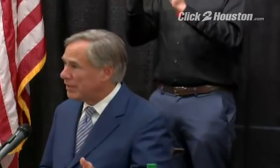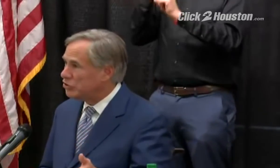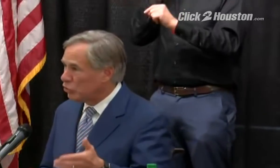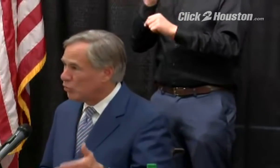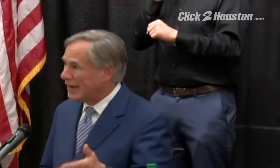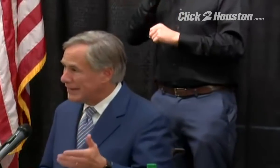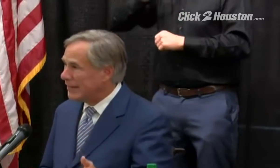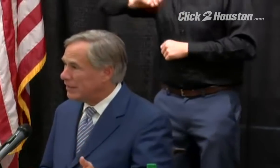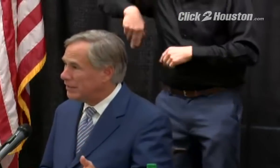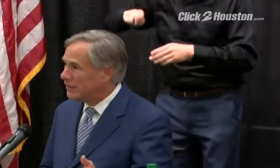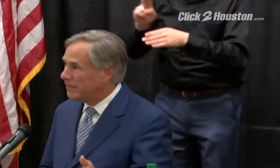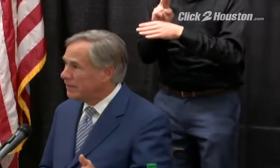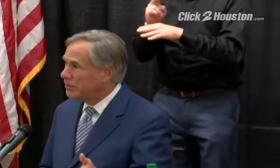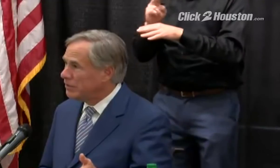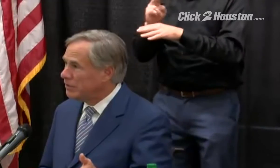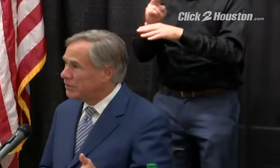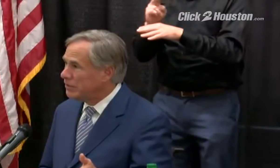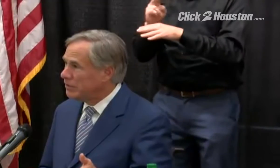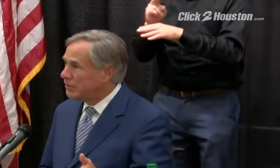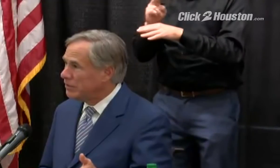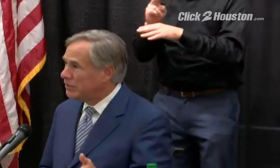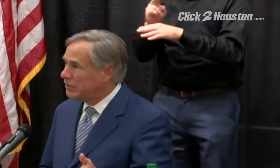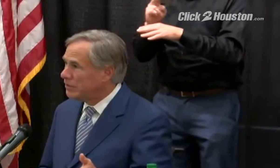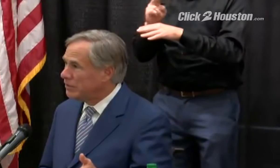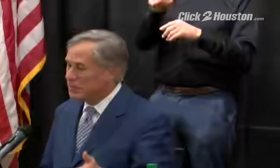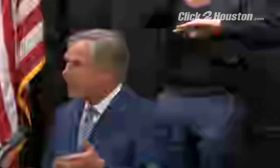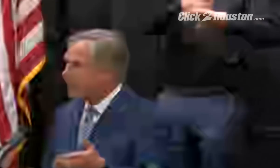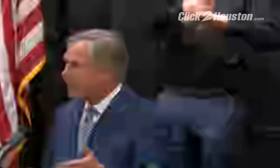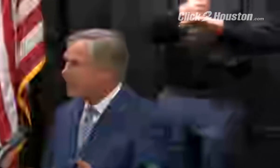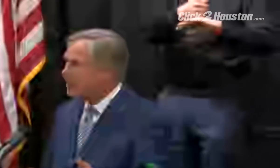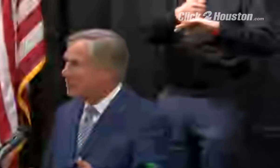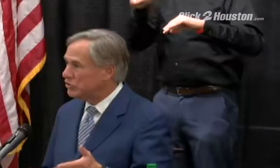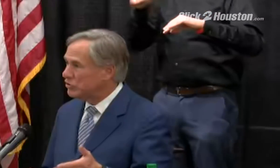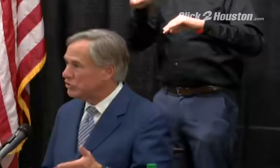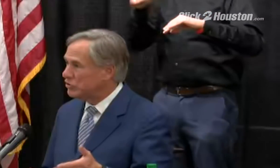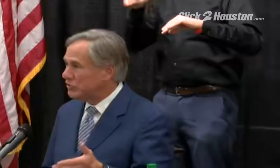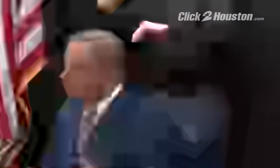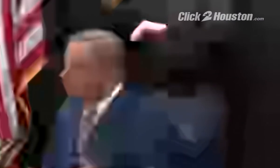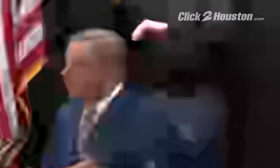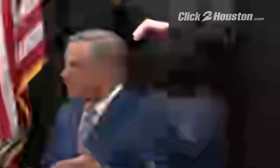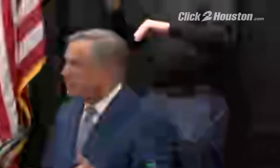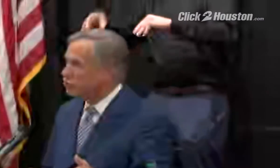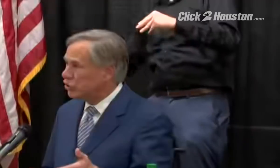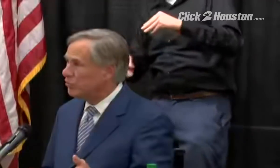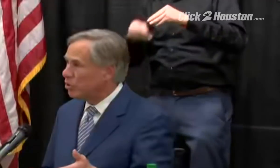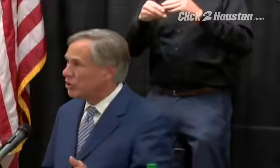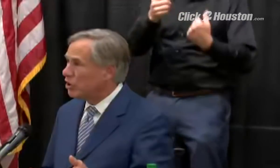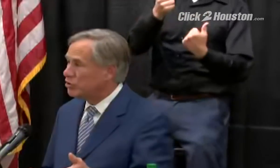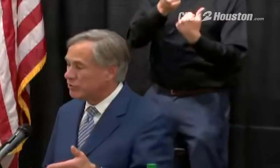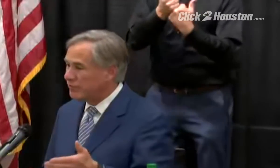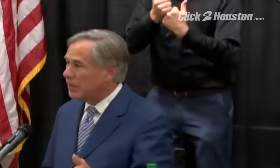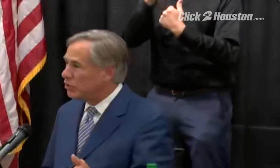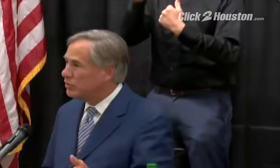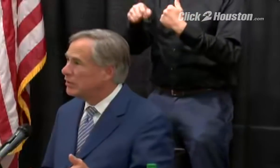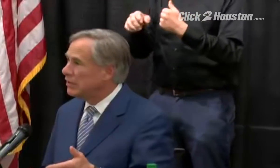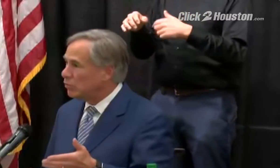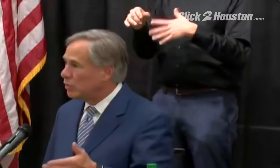in place right now. Those were designed in part by recommendations of doctors. If those current protocols are followed, it will